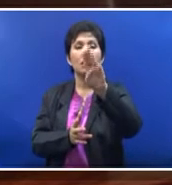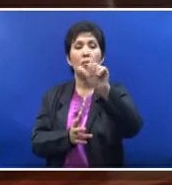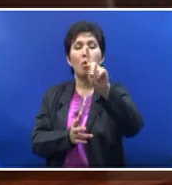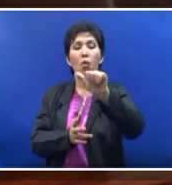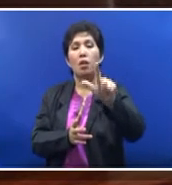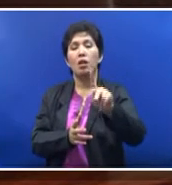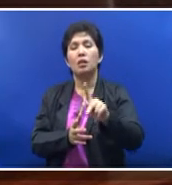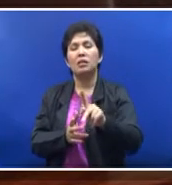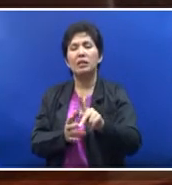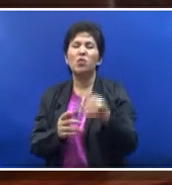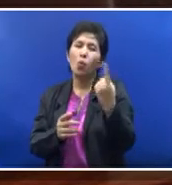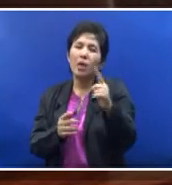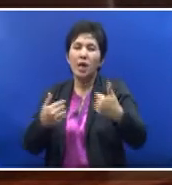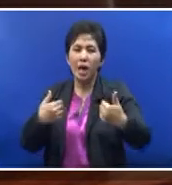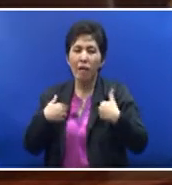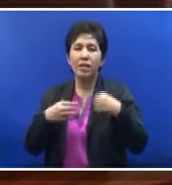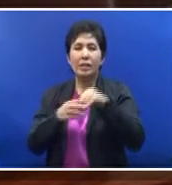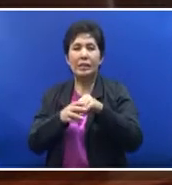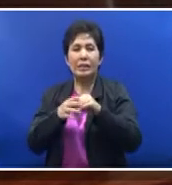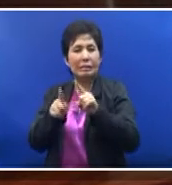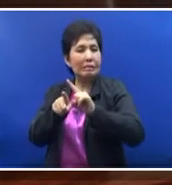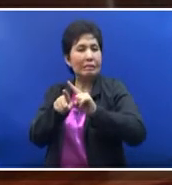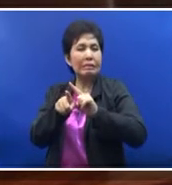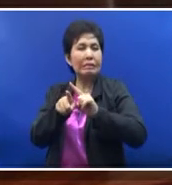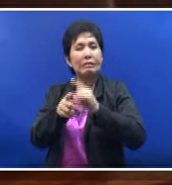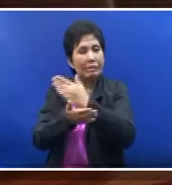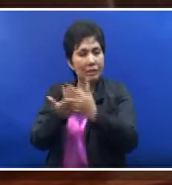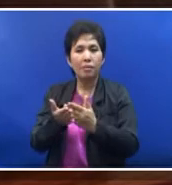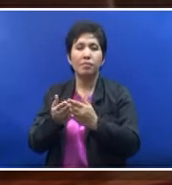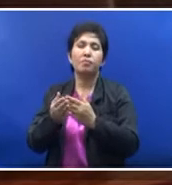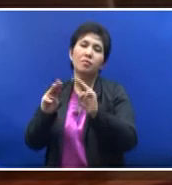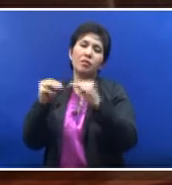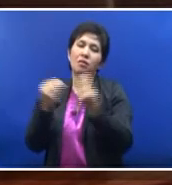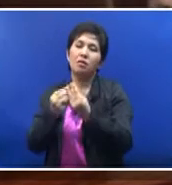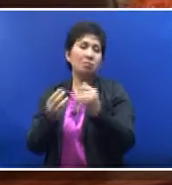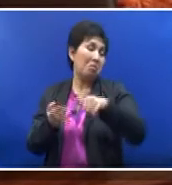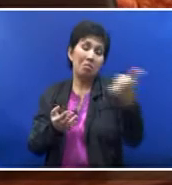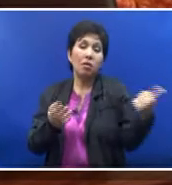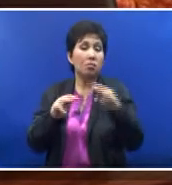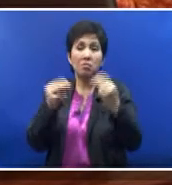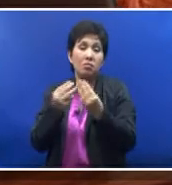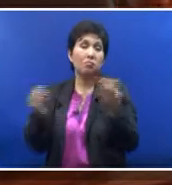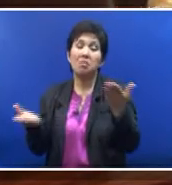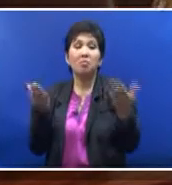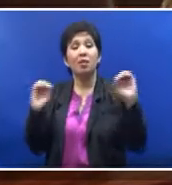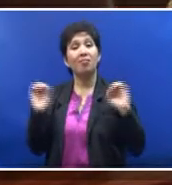have in certain society, but maybe in other society, they do not have those action.